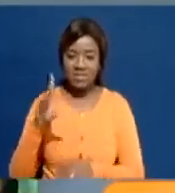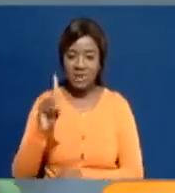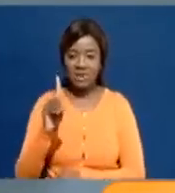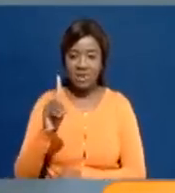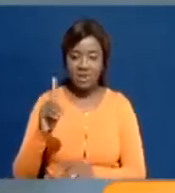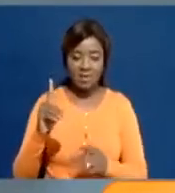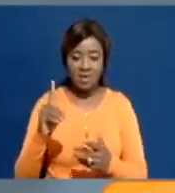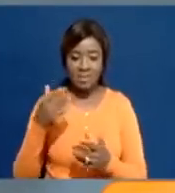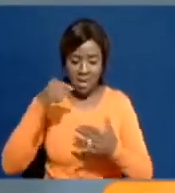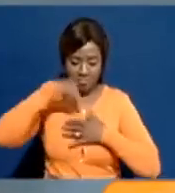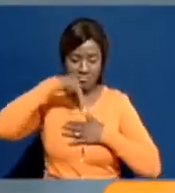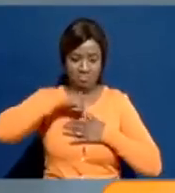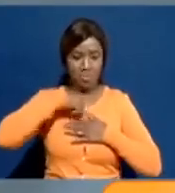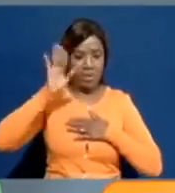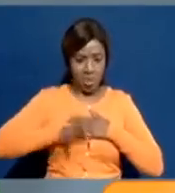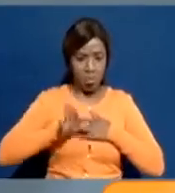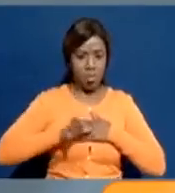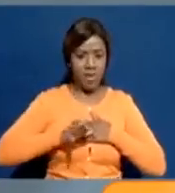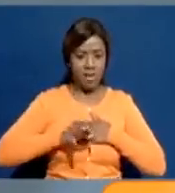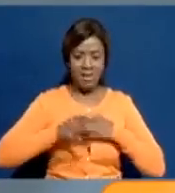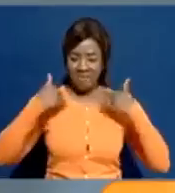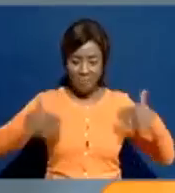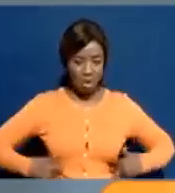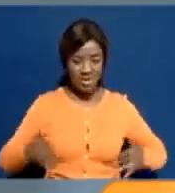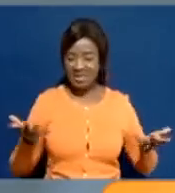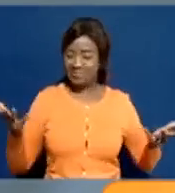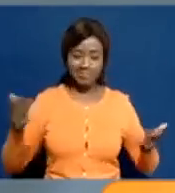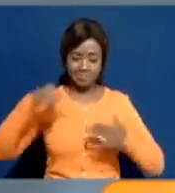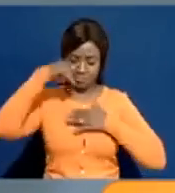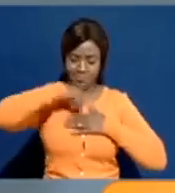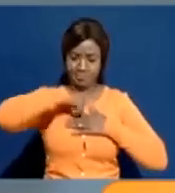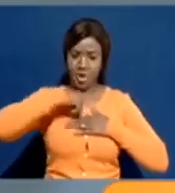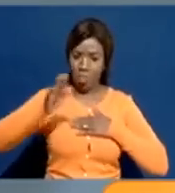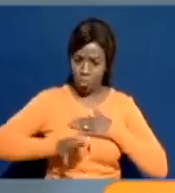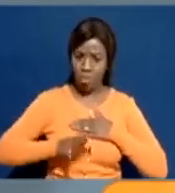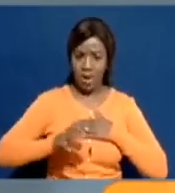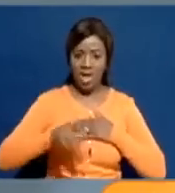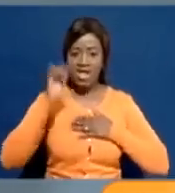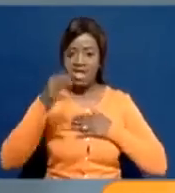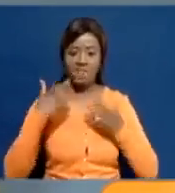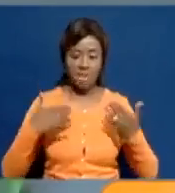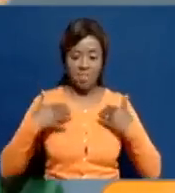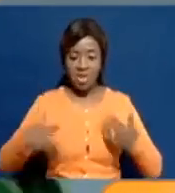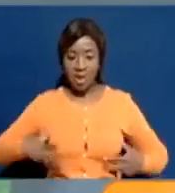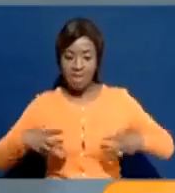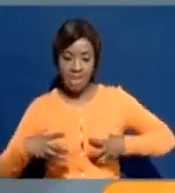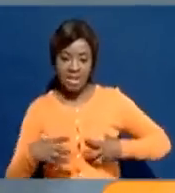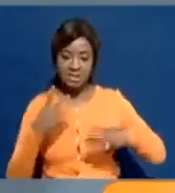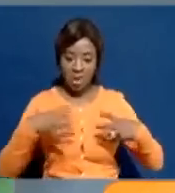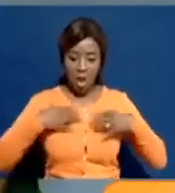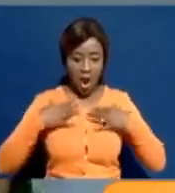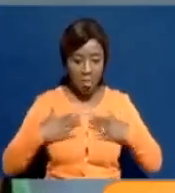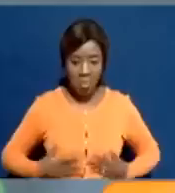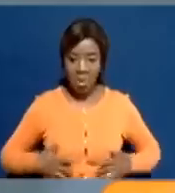to do with your physical appearance. The feminine divinity is inside you. You know you are a woman, whether you are less one breast or less two